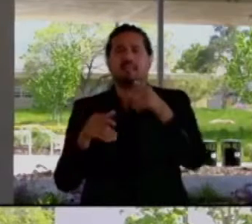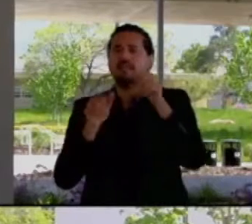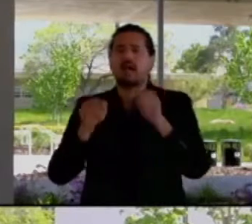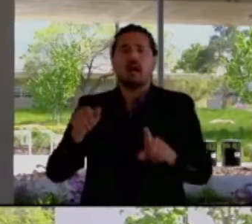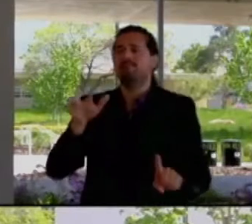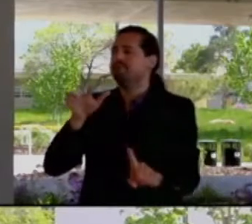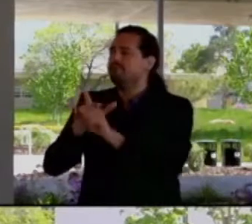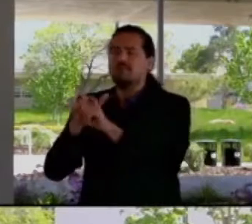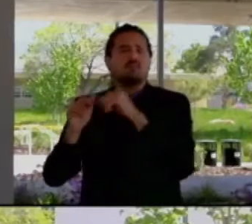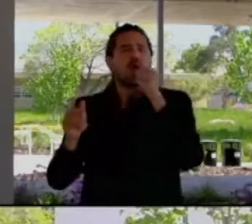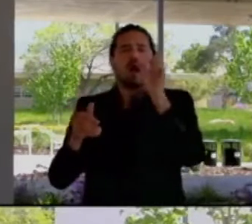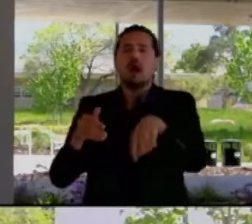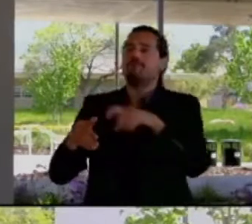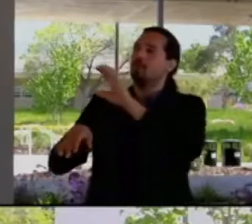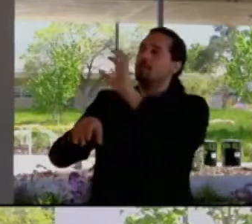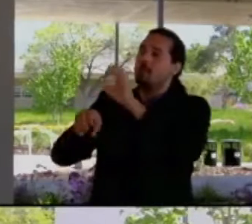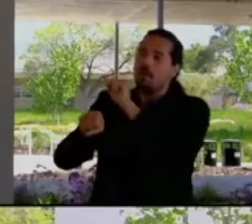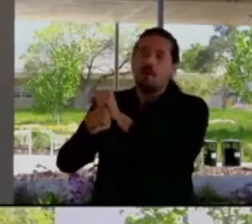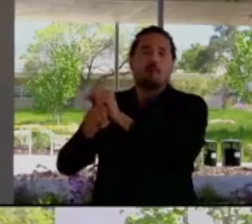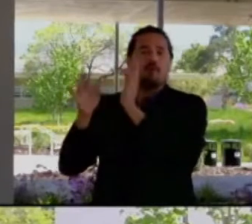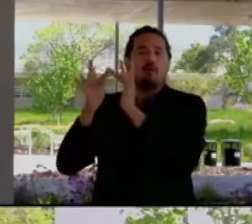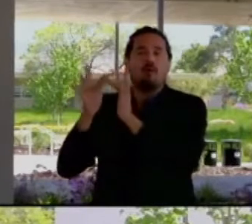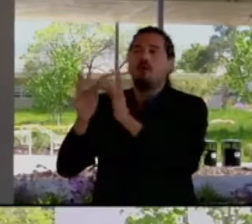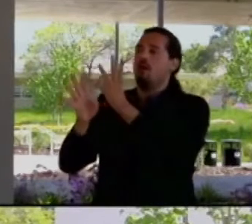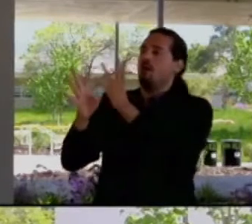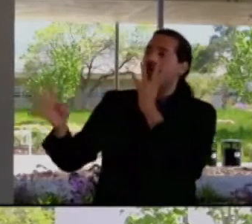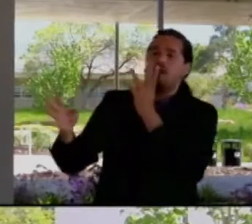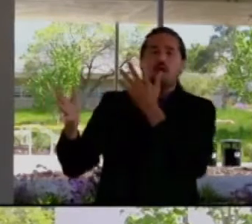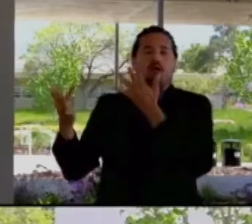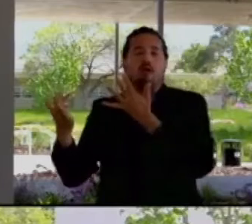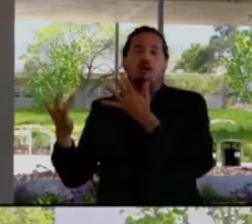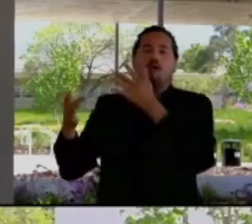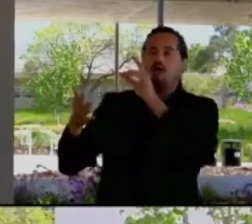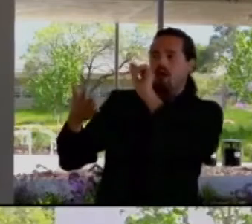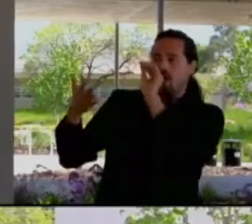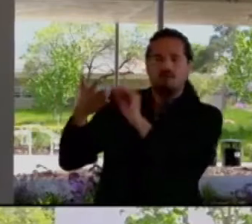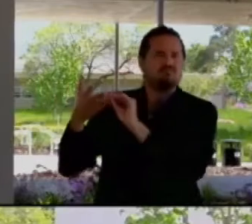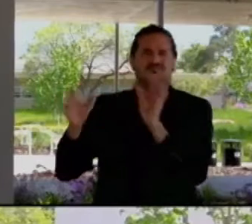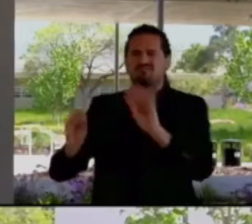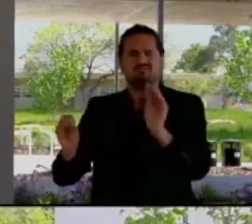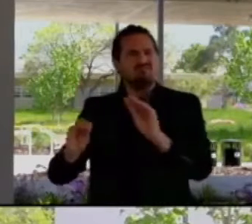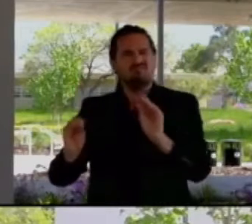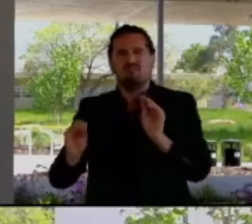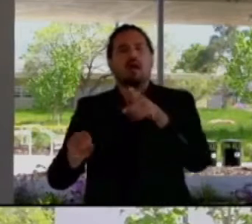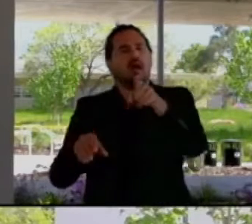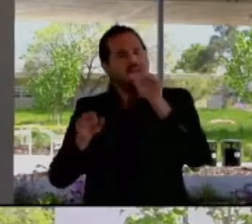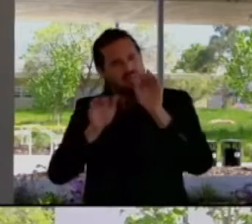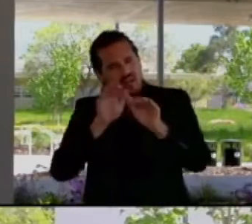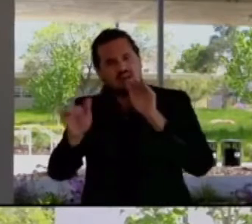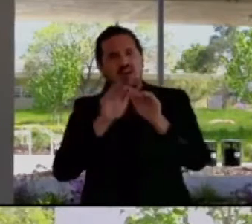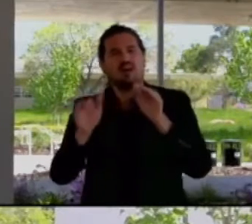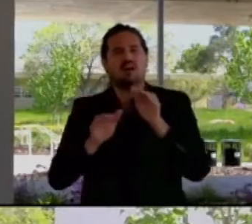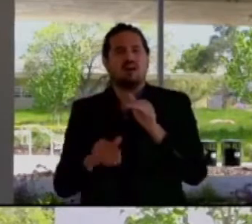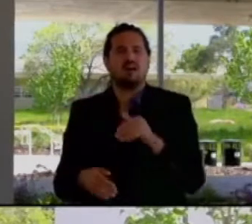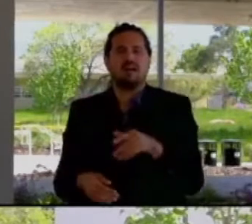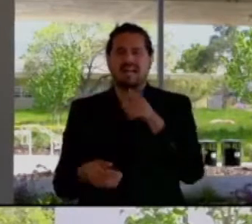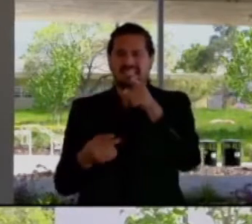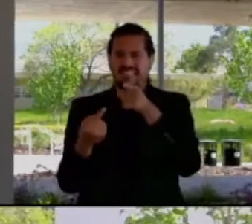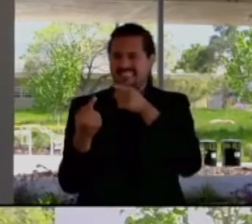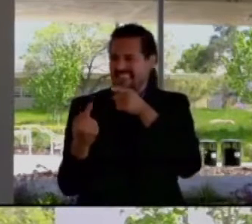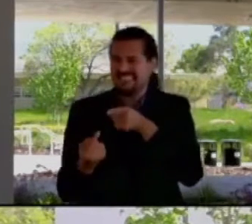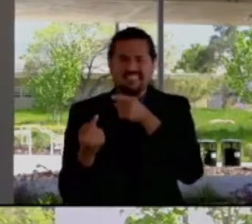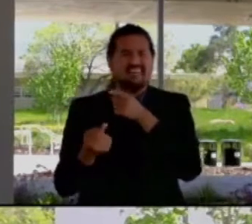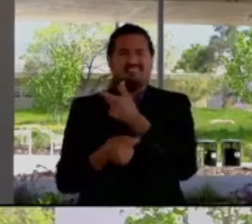appointment. We want you to get vaccinated. If you're having a hard time getting vaccinated, you need to let us know, because this